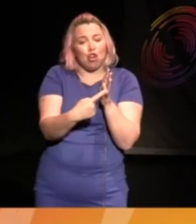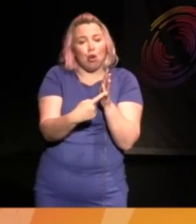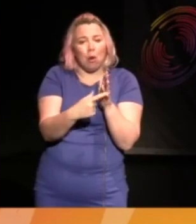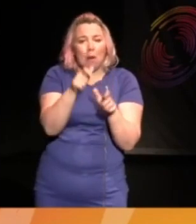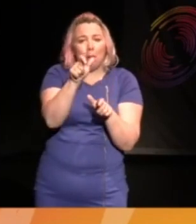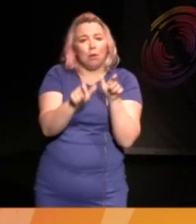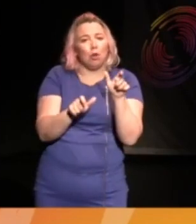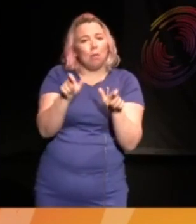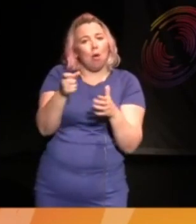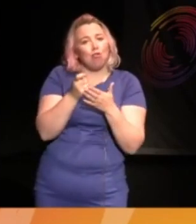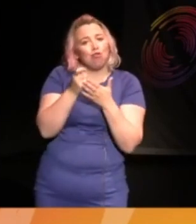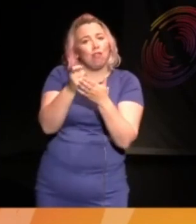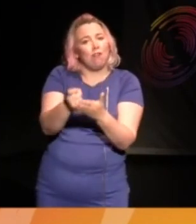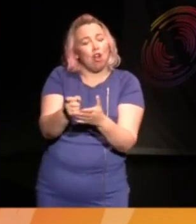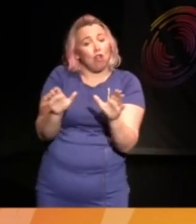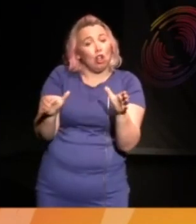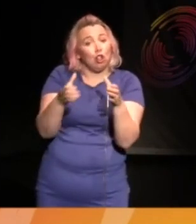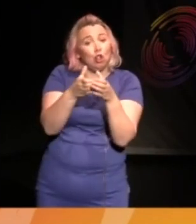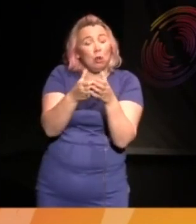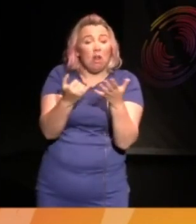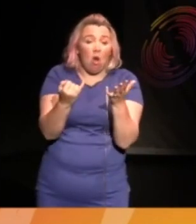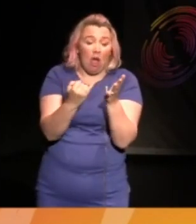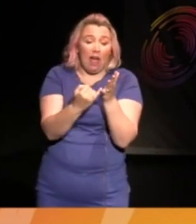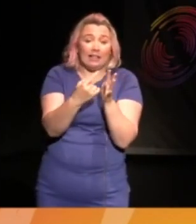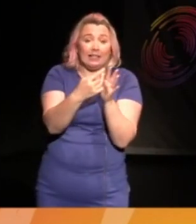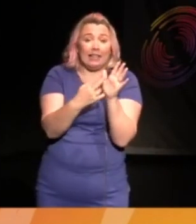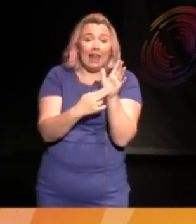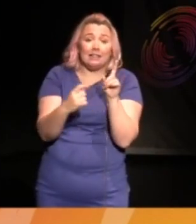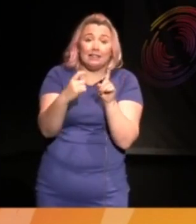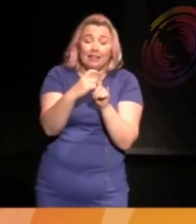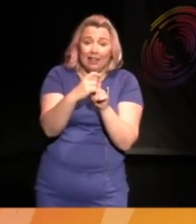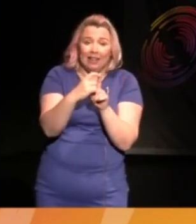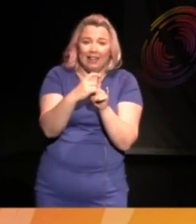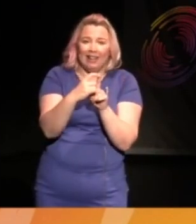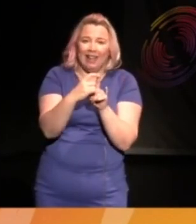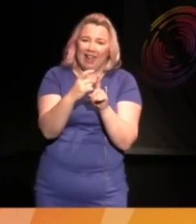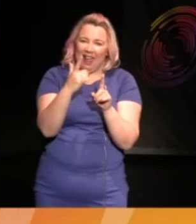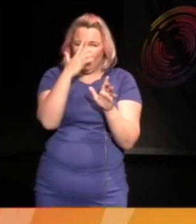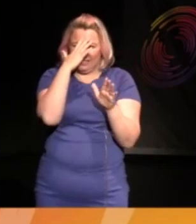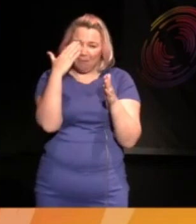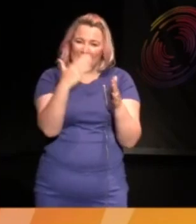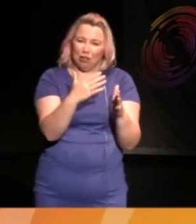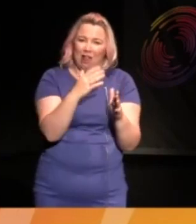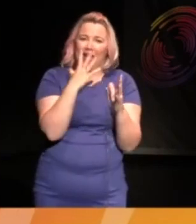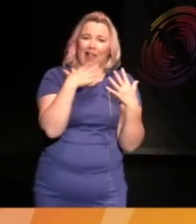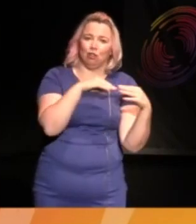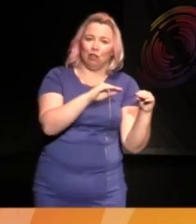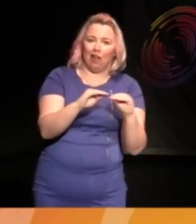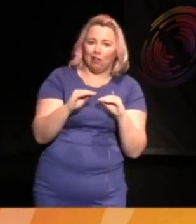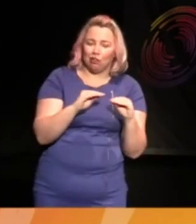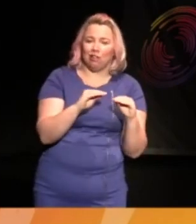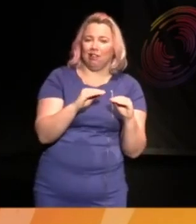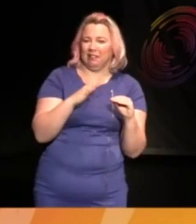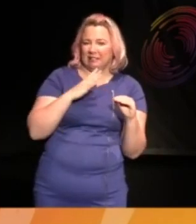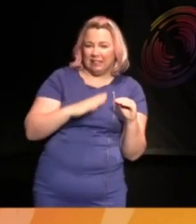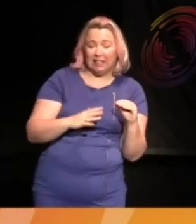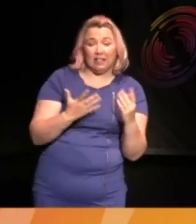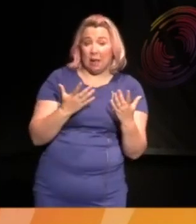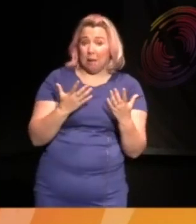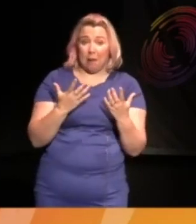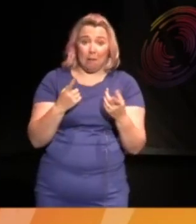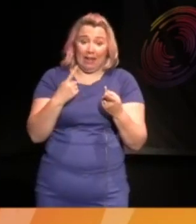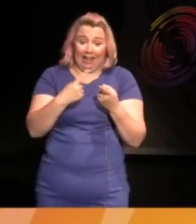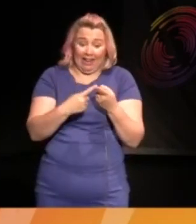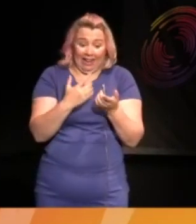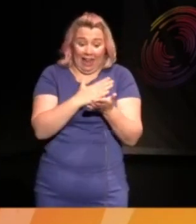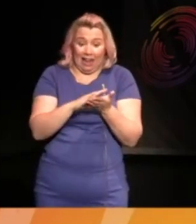SEND, special educational needs and disabilities. They do or may not have an educational healthcare plan, so that's